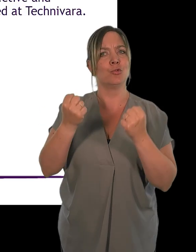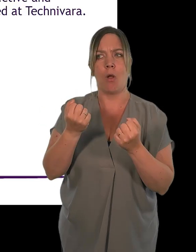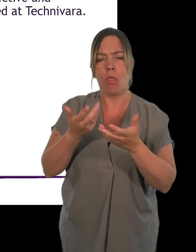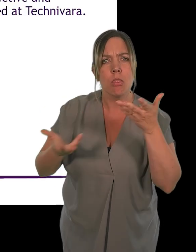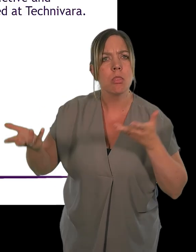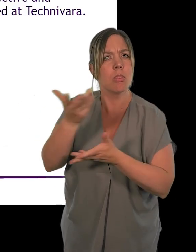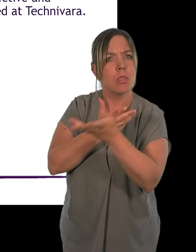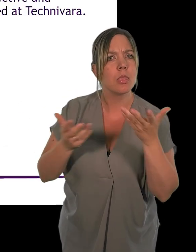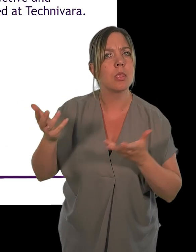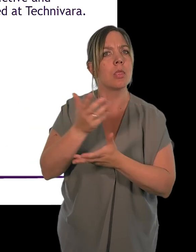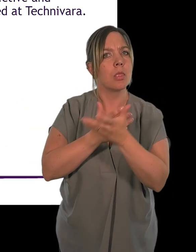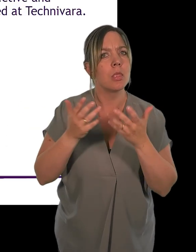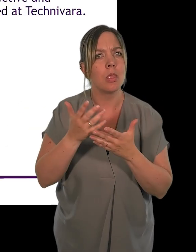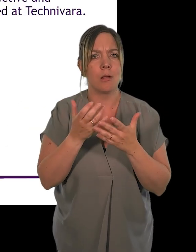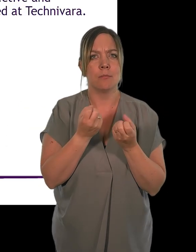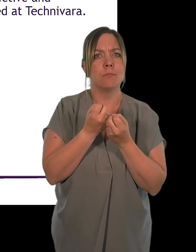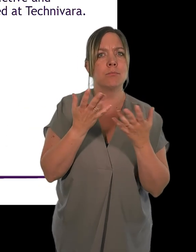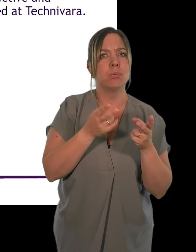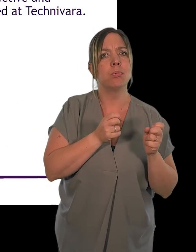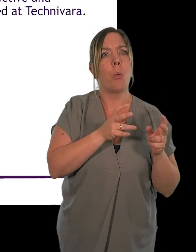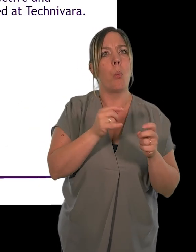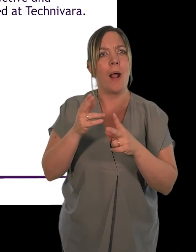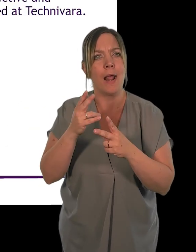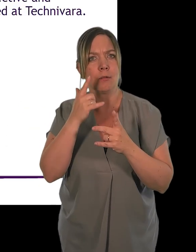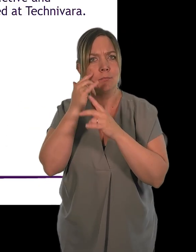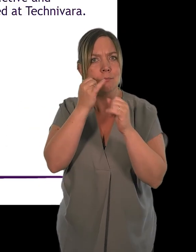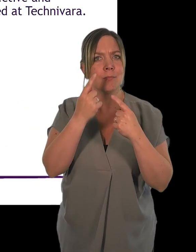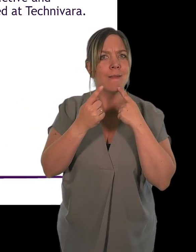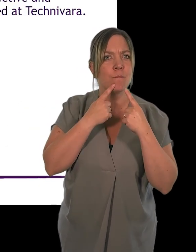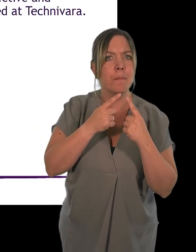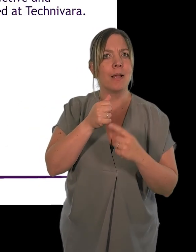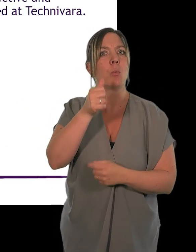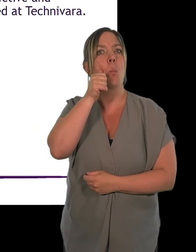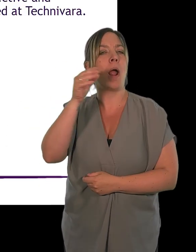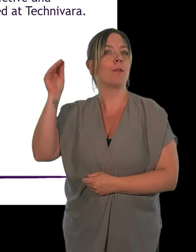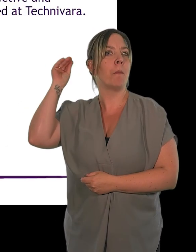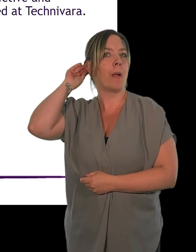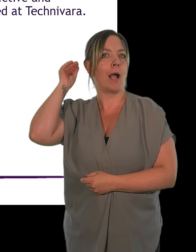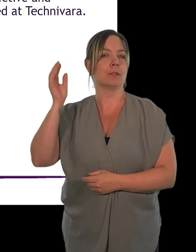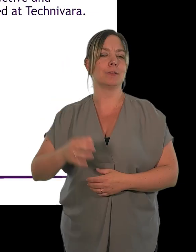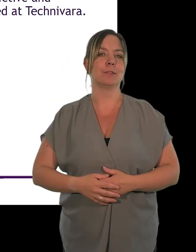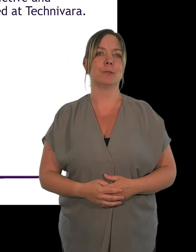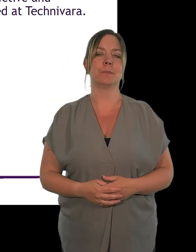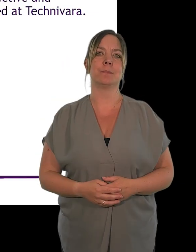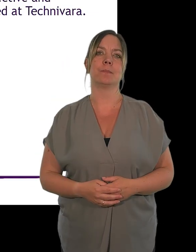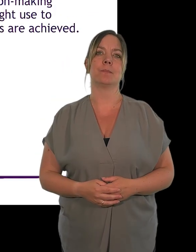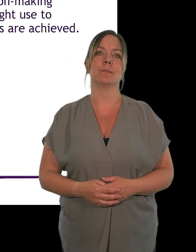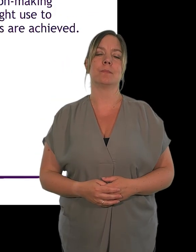information, and awareness of bias.